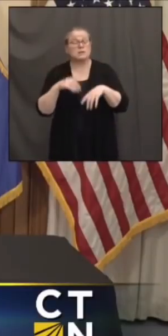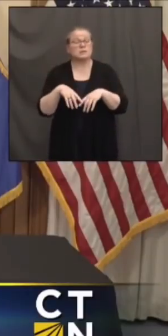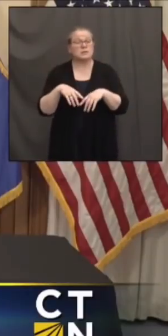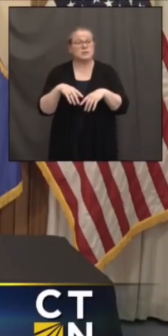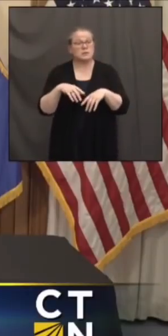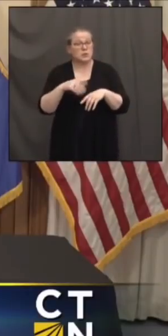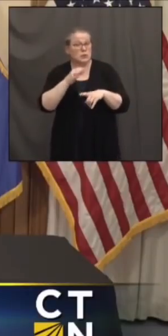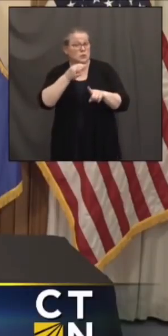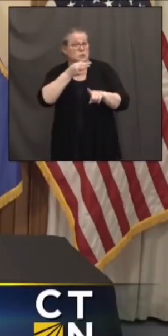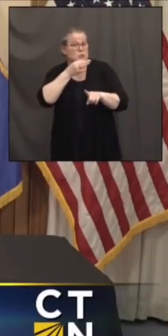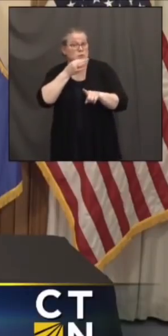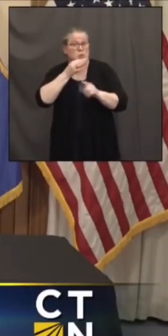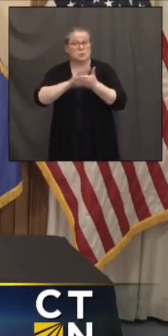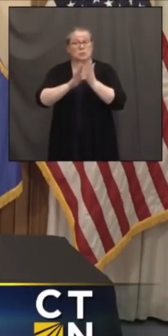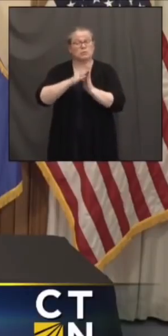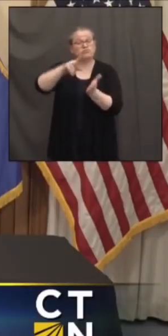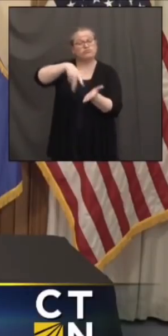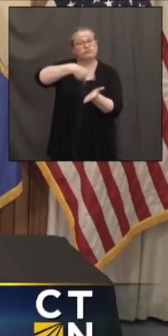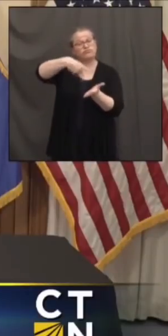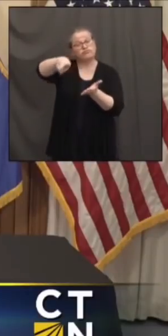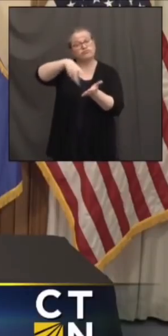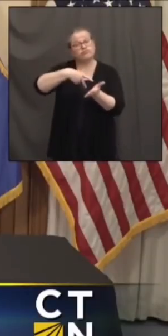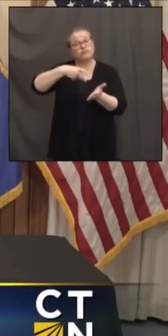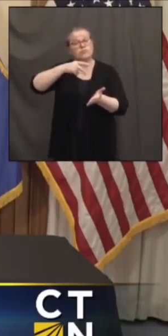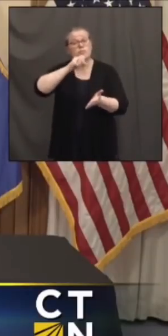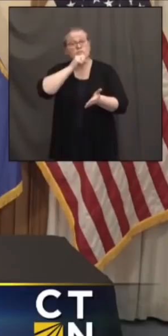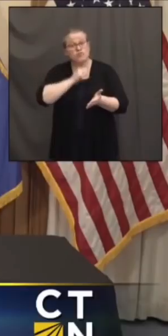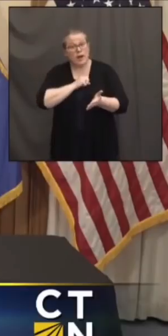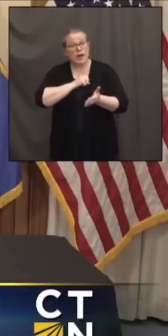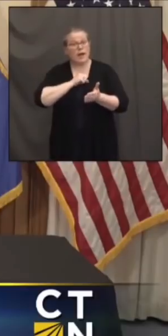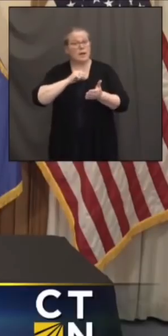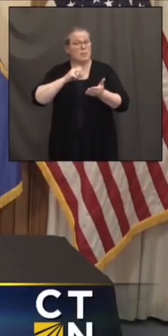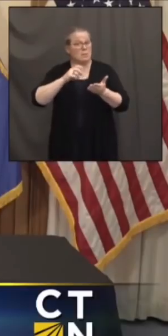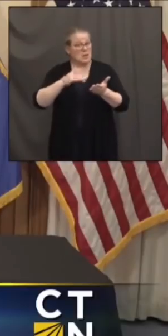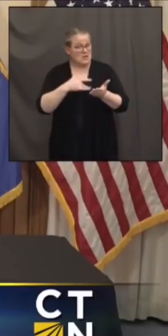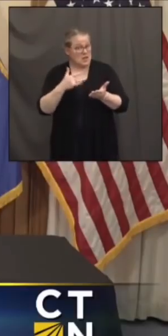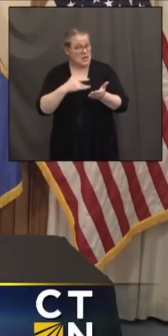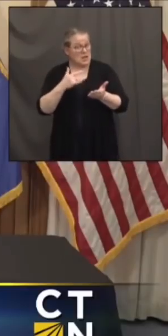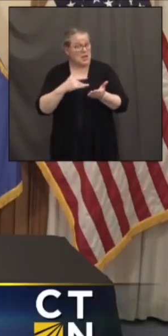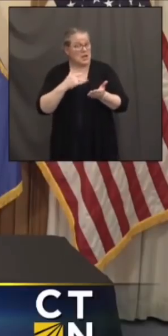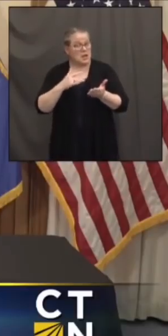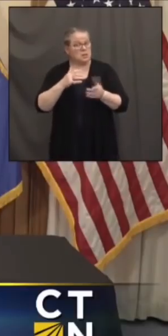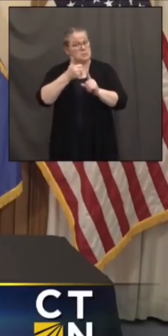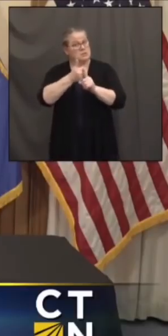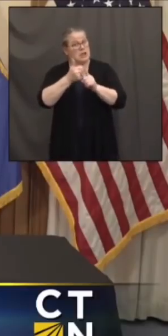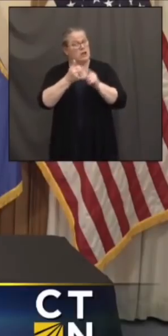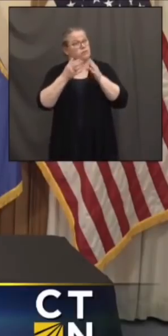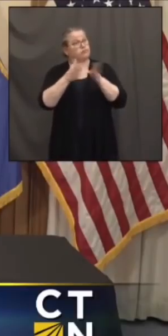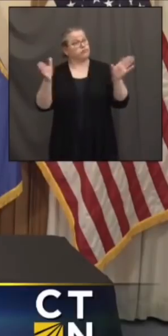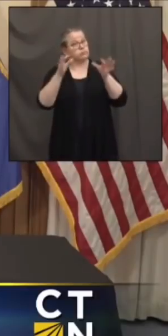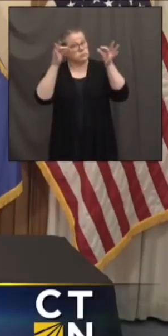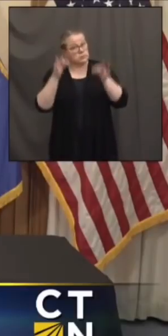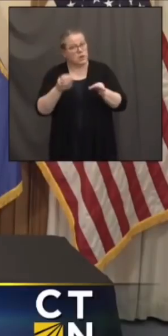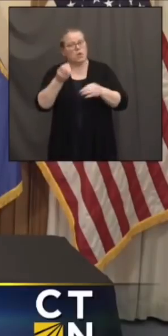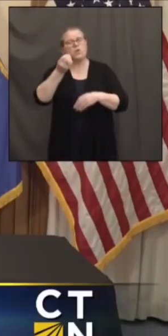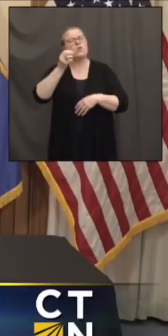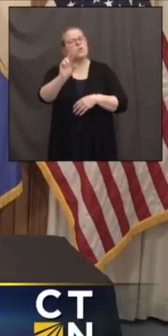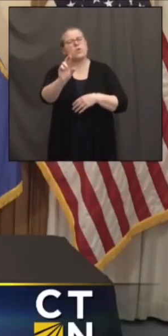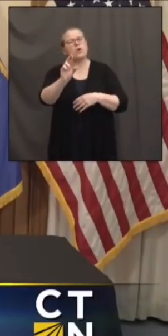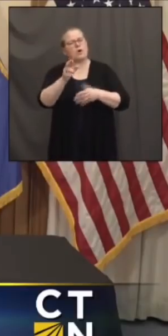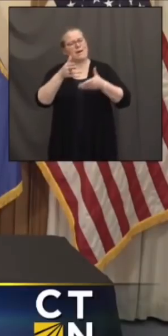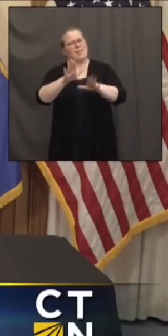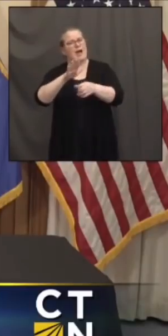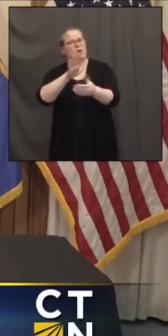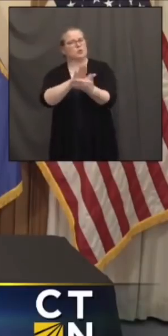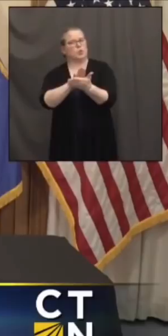Is that an area where you might go with the leaving it up to each district, or will you make a determination similar